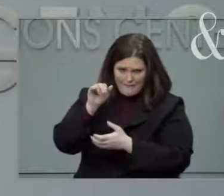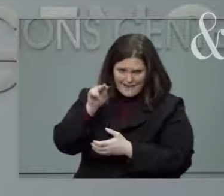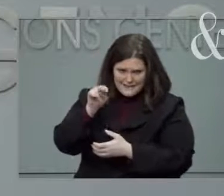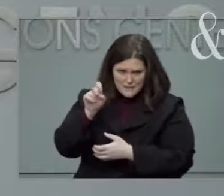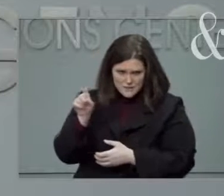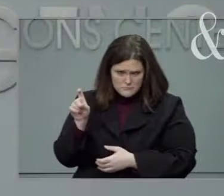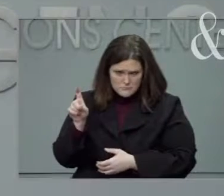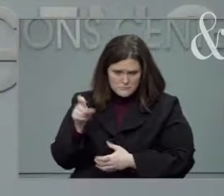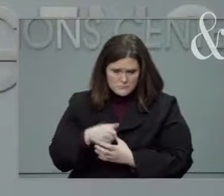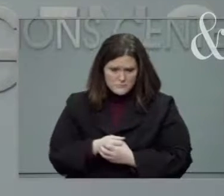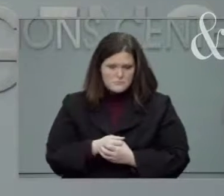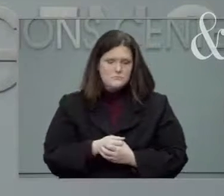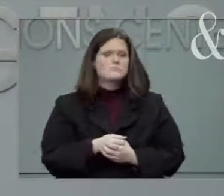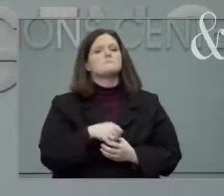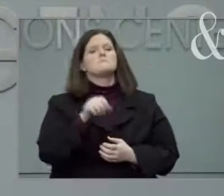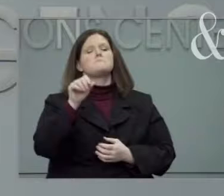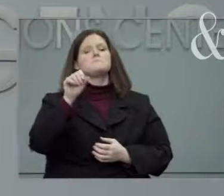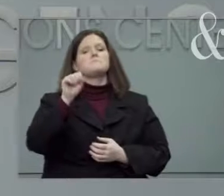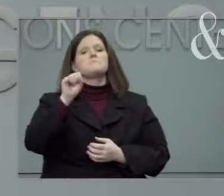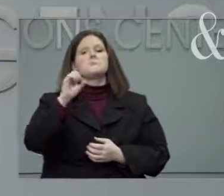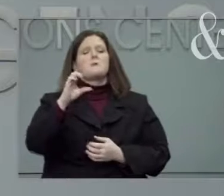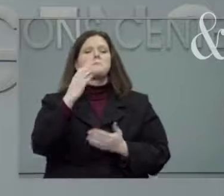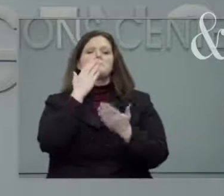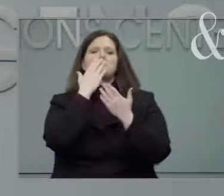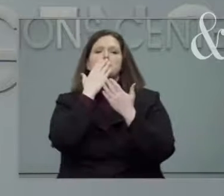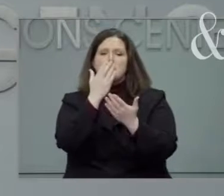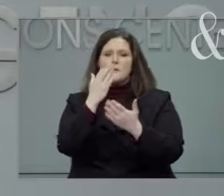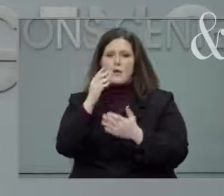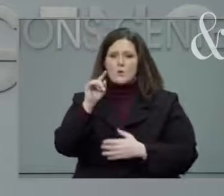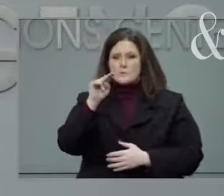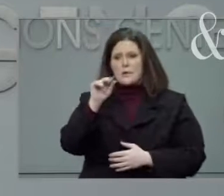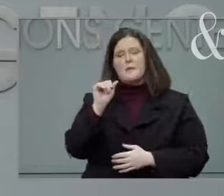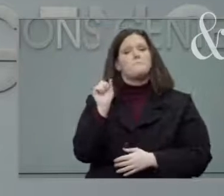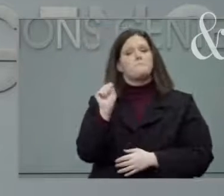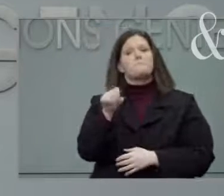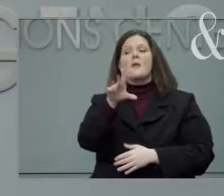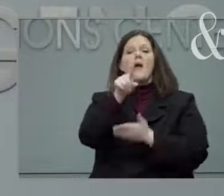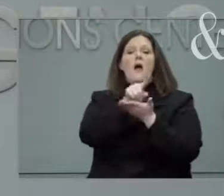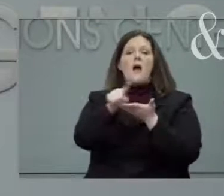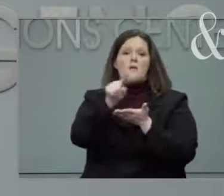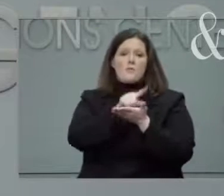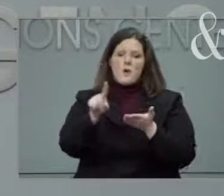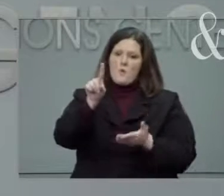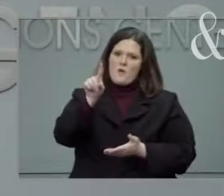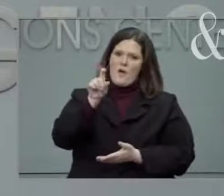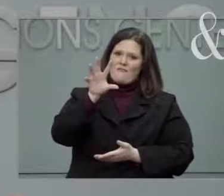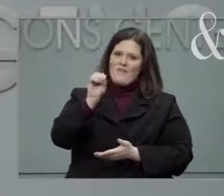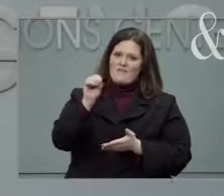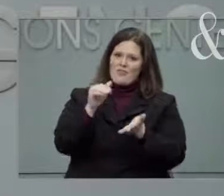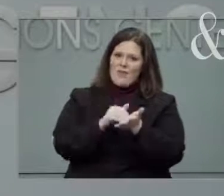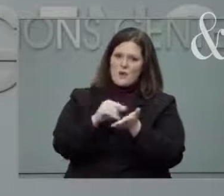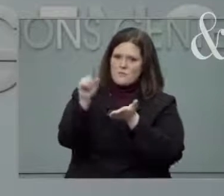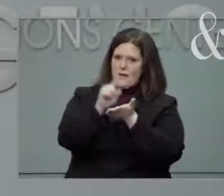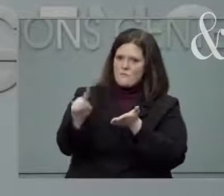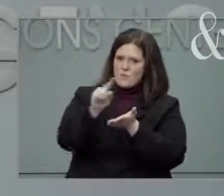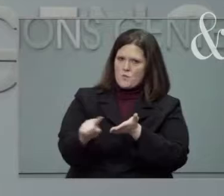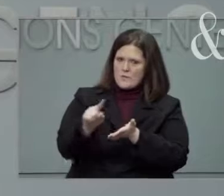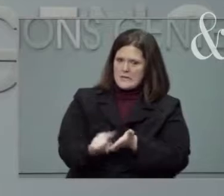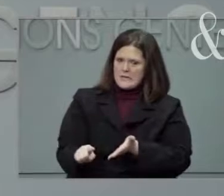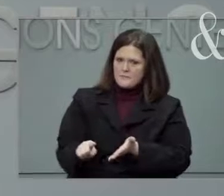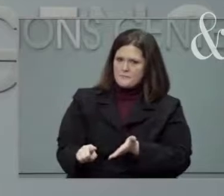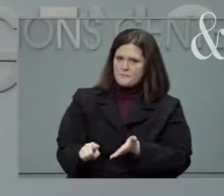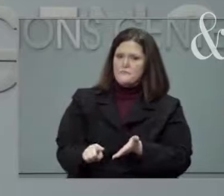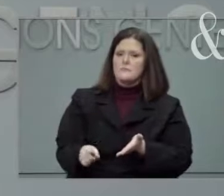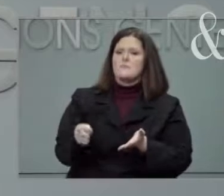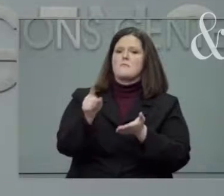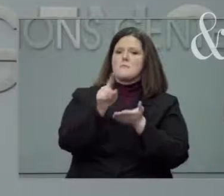shipments from the federal government. We get about 150,000 new first doses week over week. The second doses come in a mirror to that a